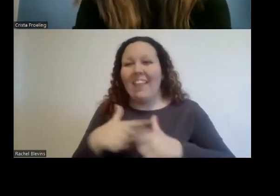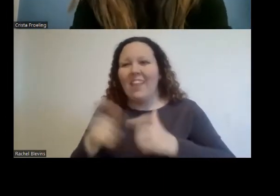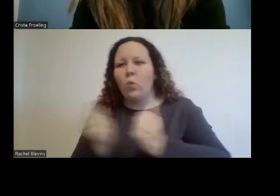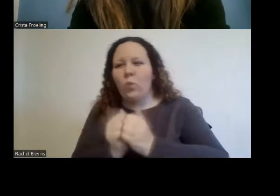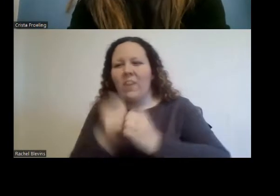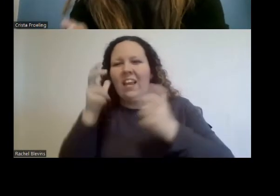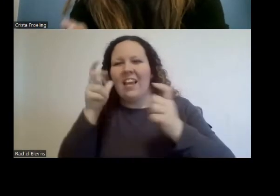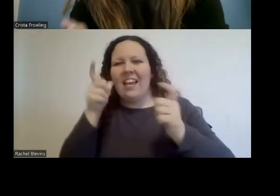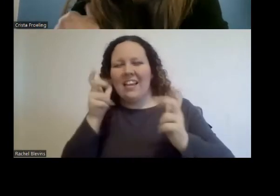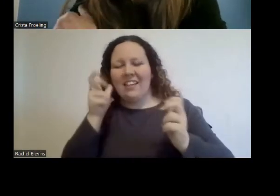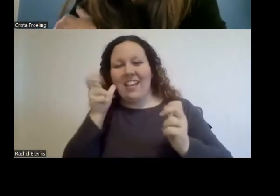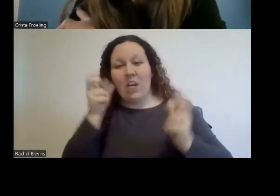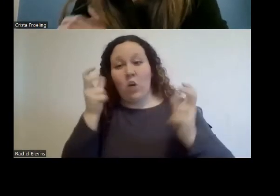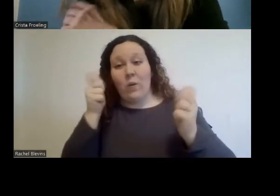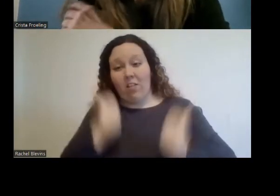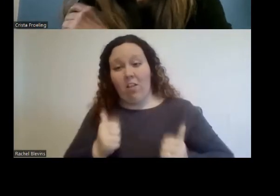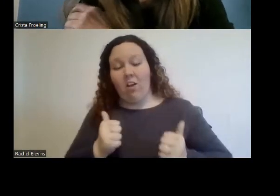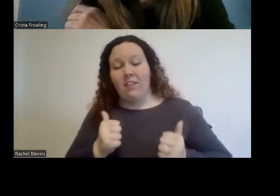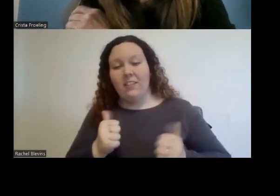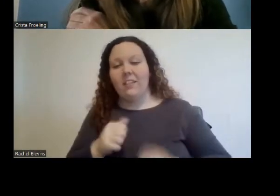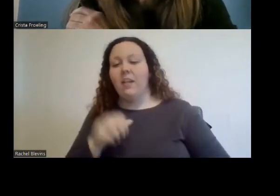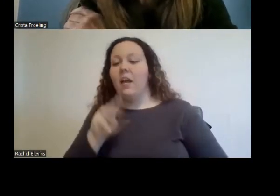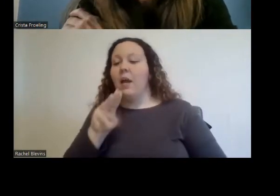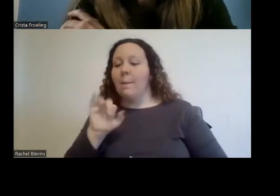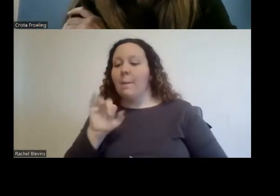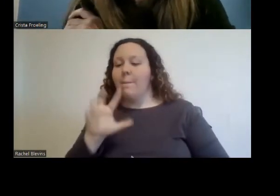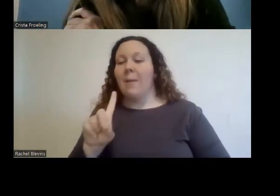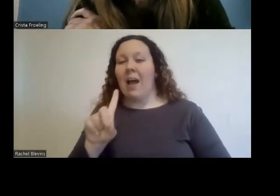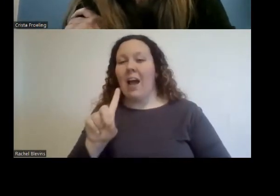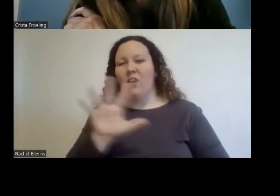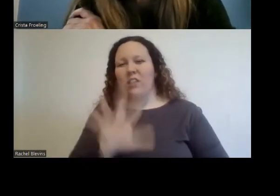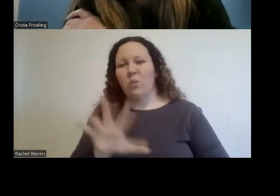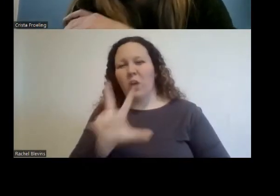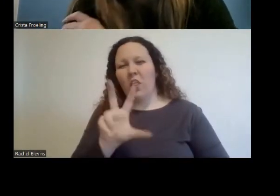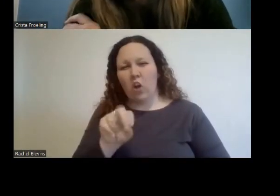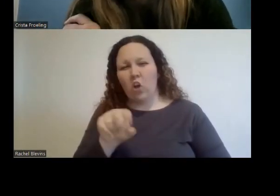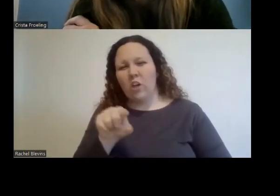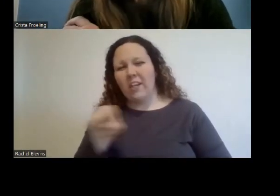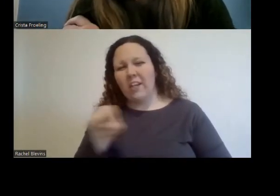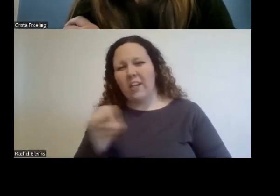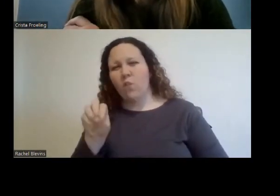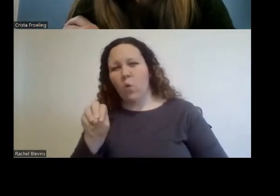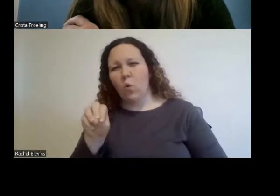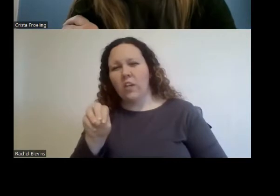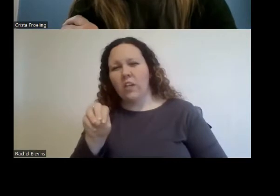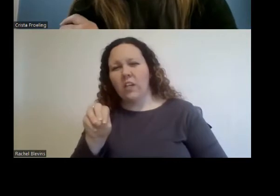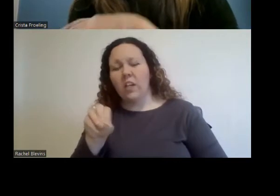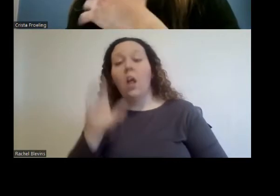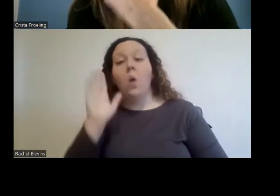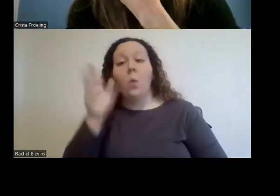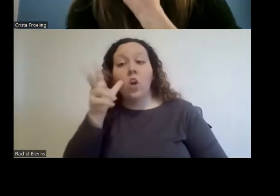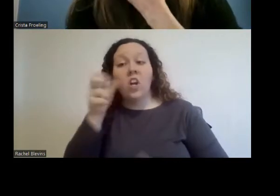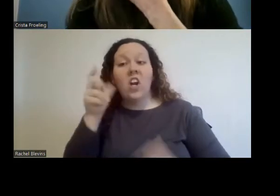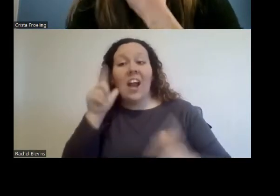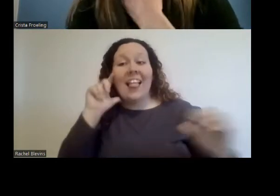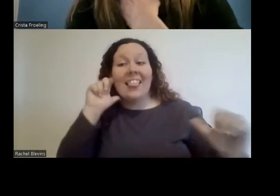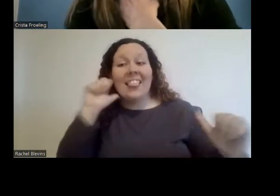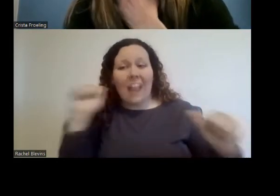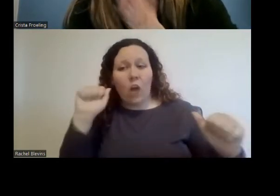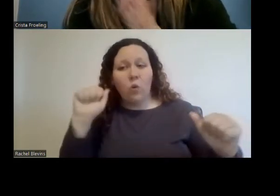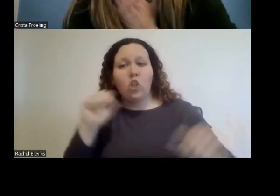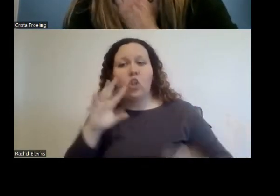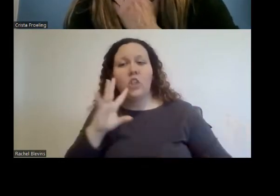mild hearing loss, that's around 30 to 40. They'll hear louder speech. In